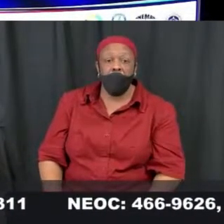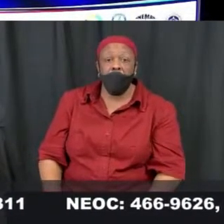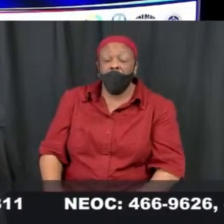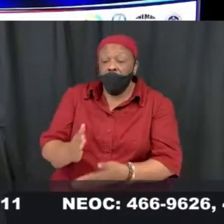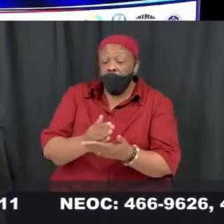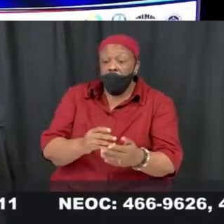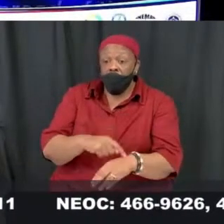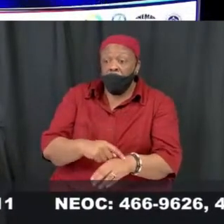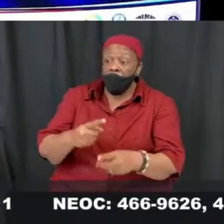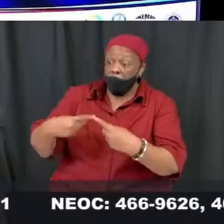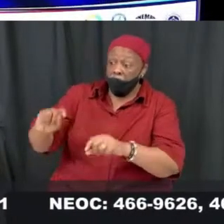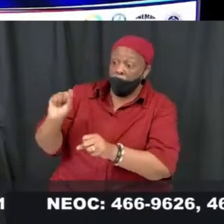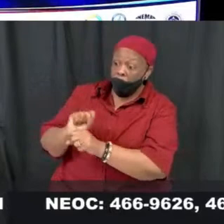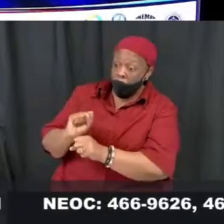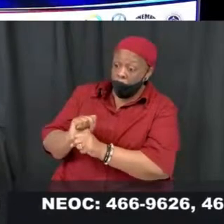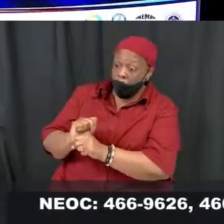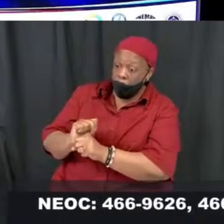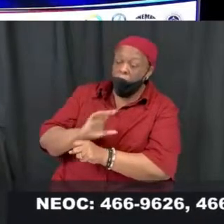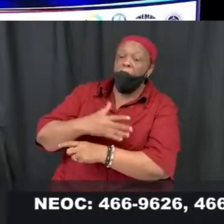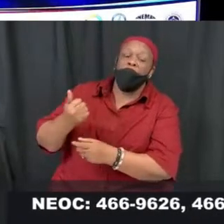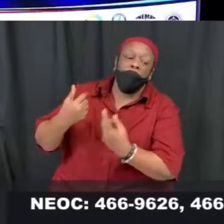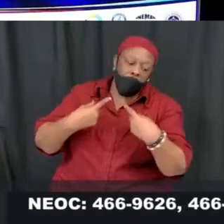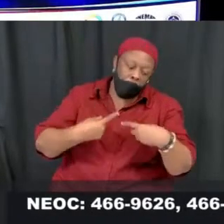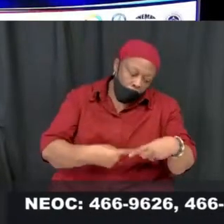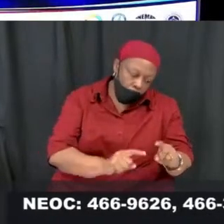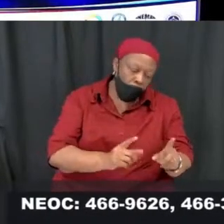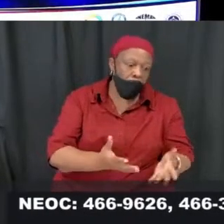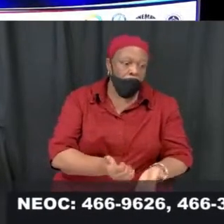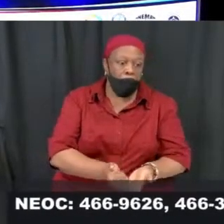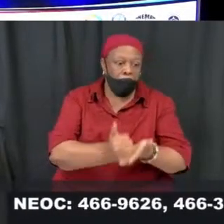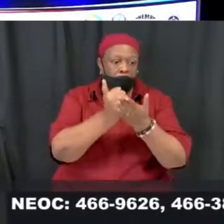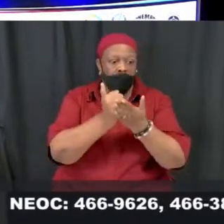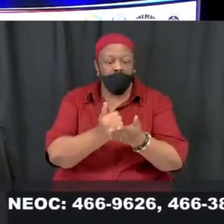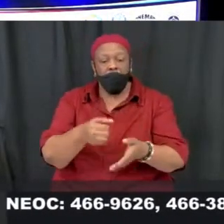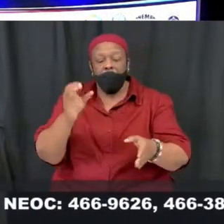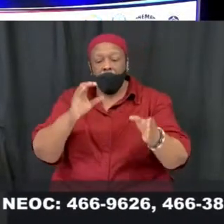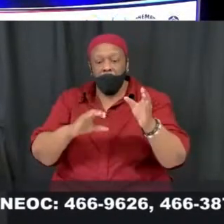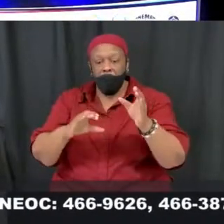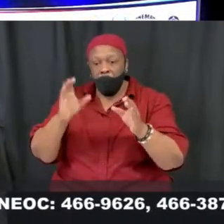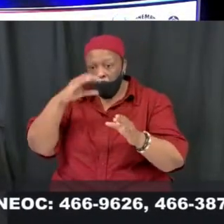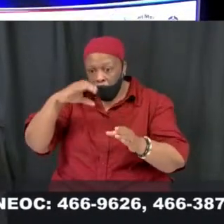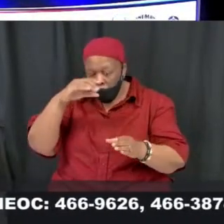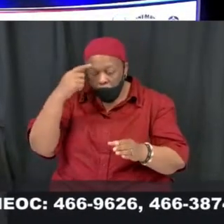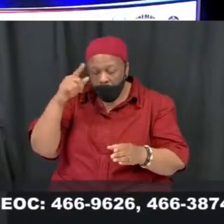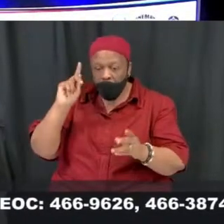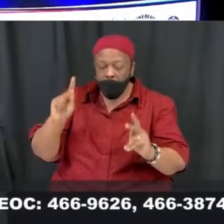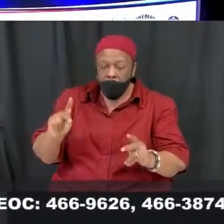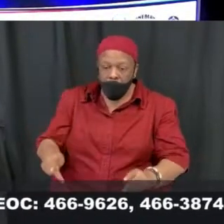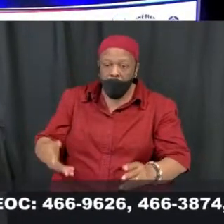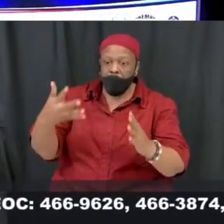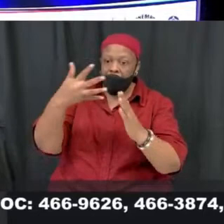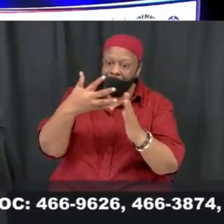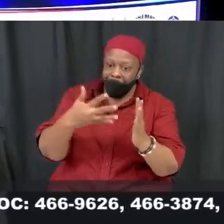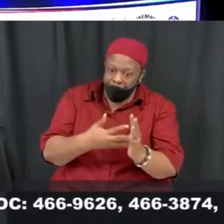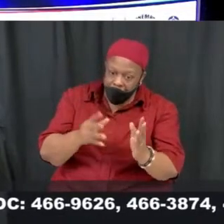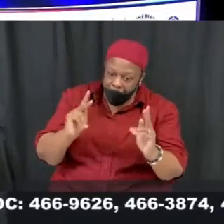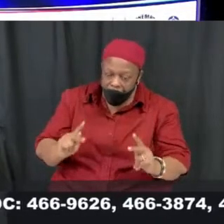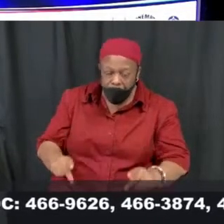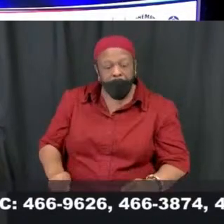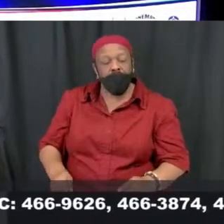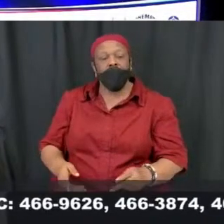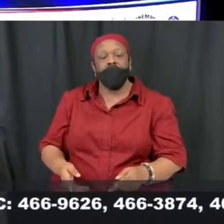health services, while at the same time offering the vaccines, testing,